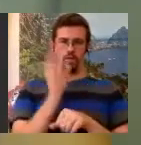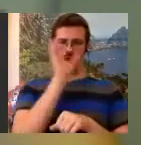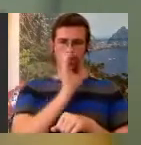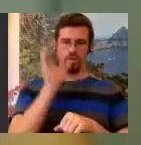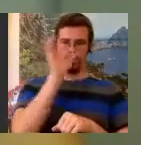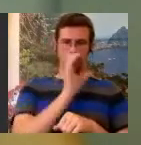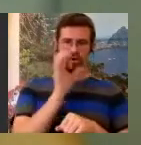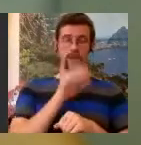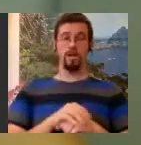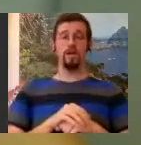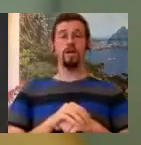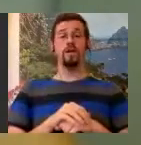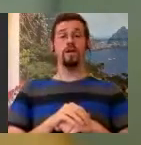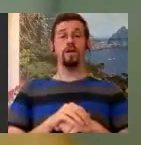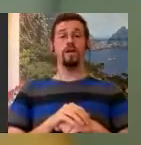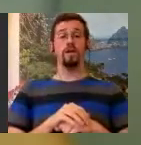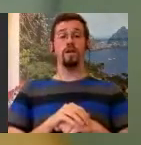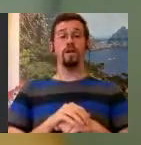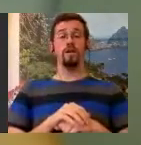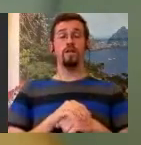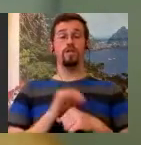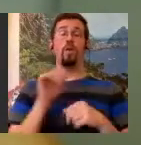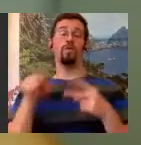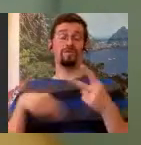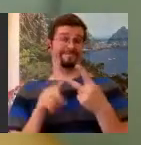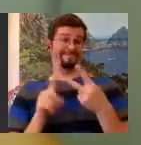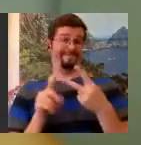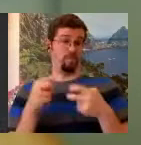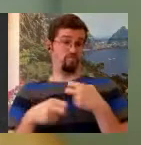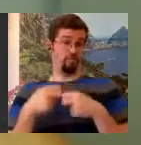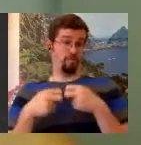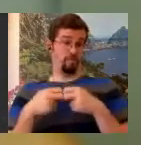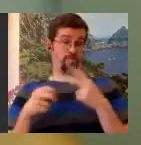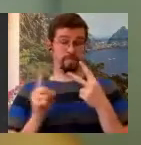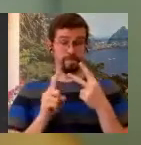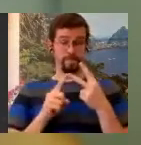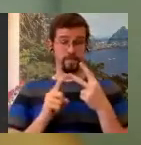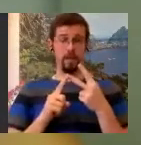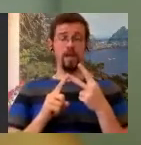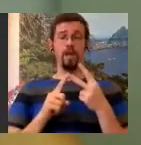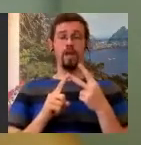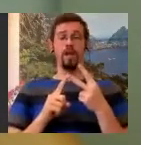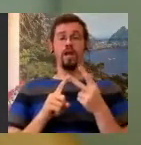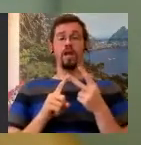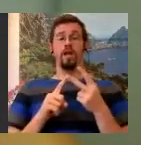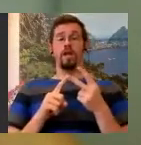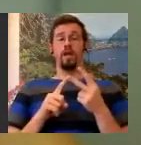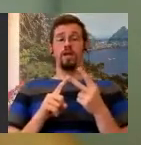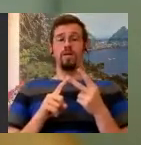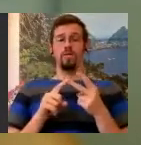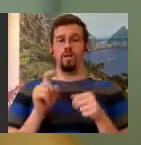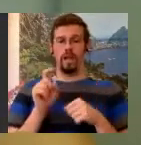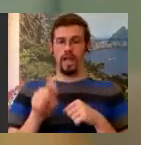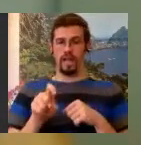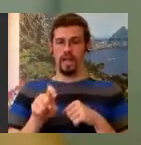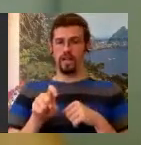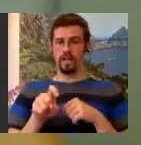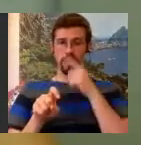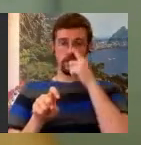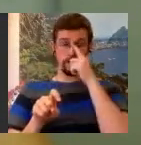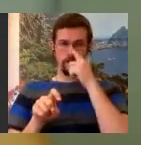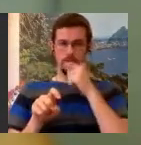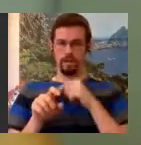for this latter issue, we first of all organized the functions so that their groups